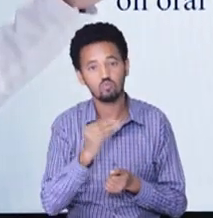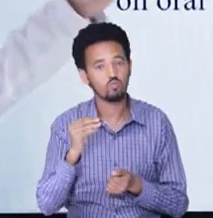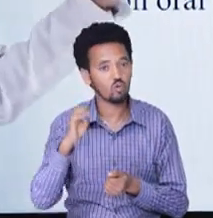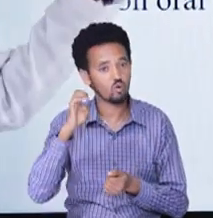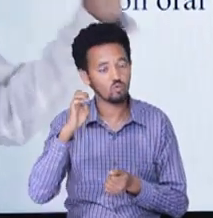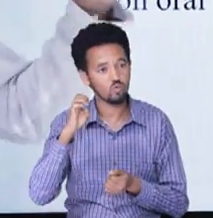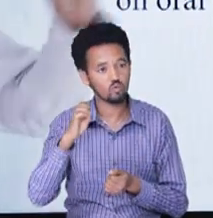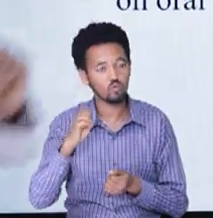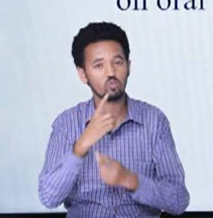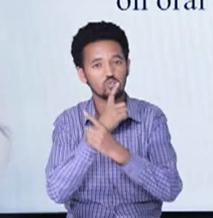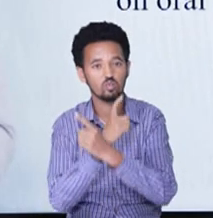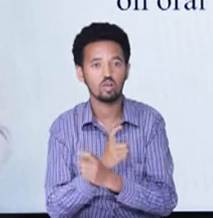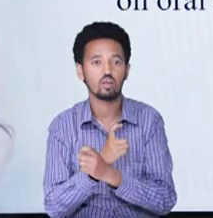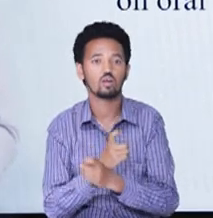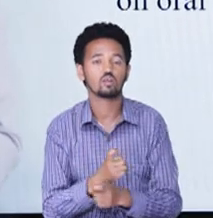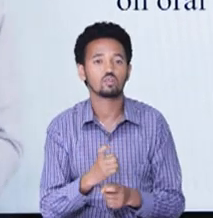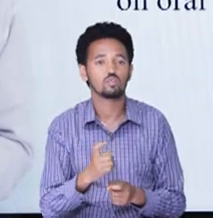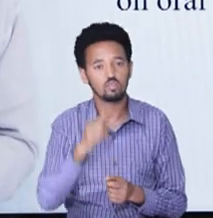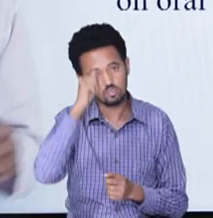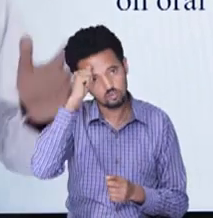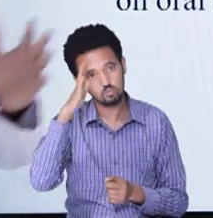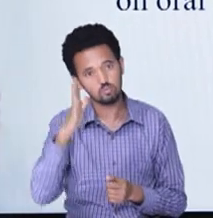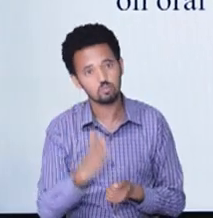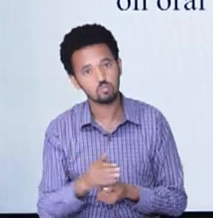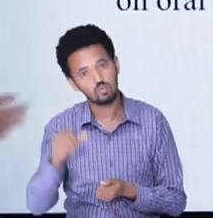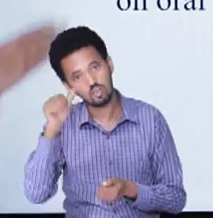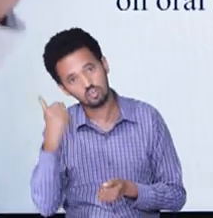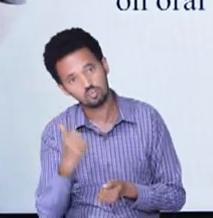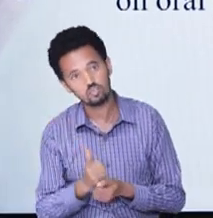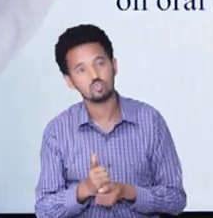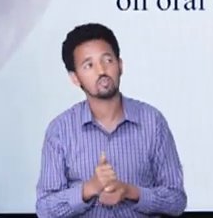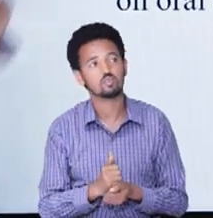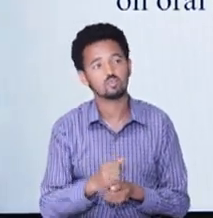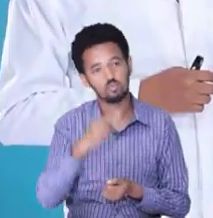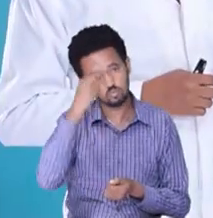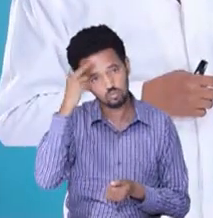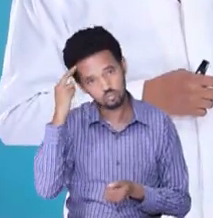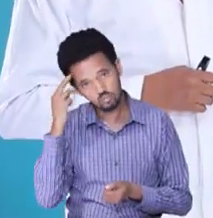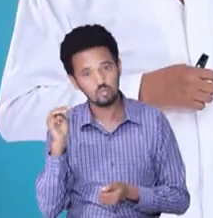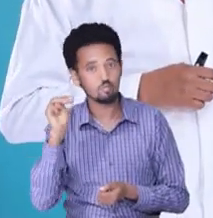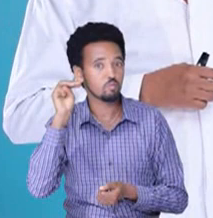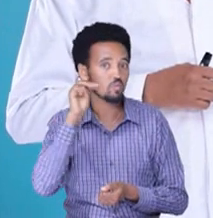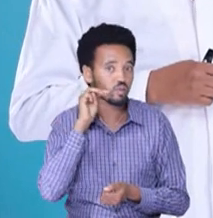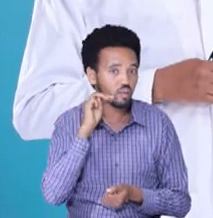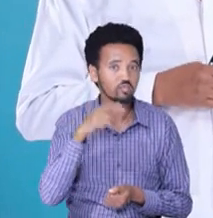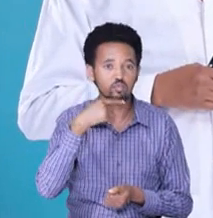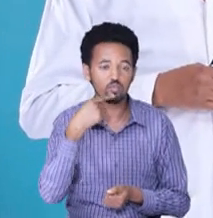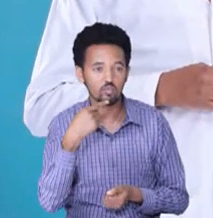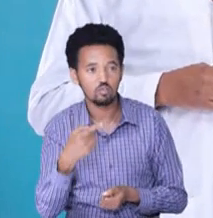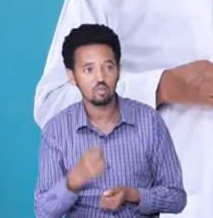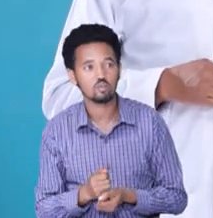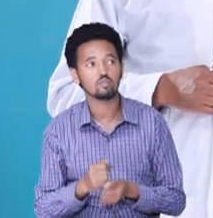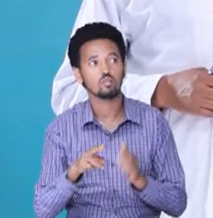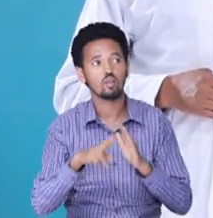Austrian prince, criticized by local people. Another criticism of the Marie Antoinette, she says,